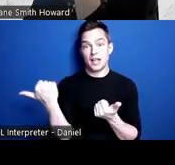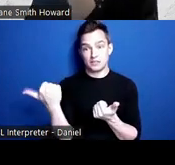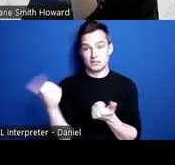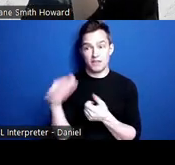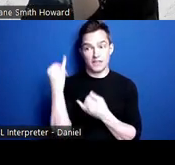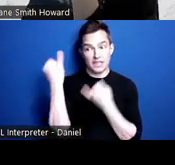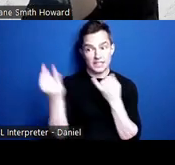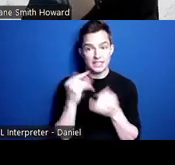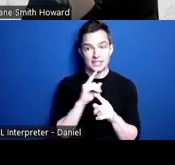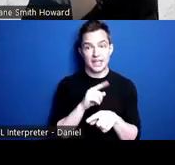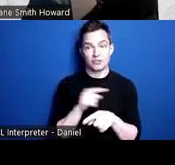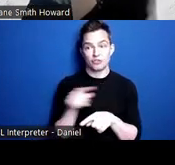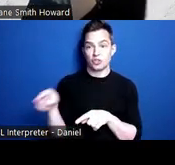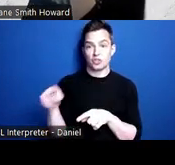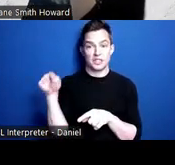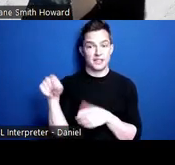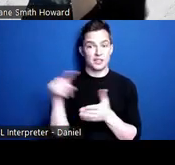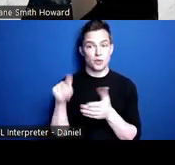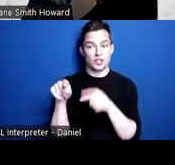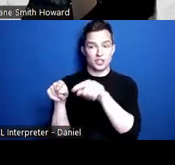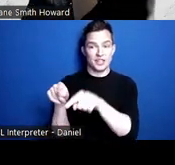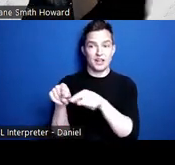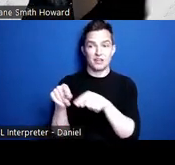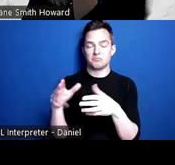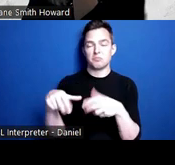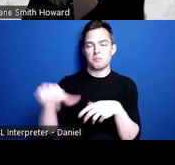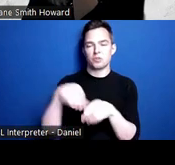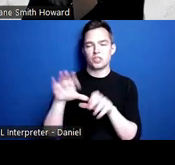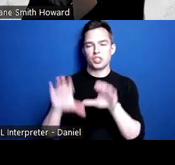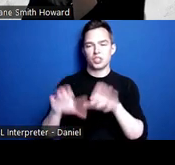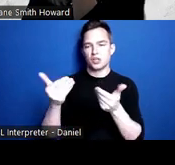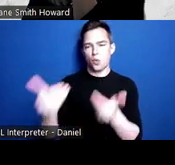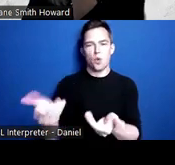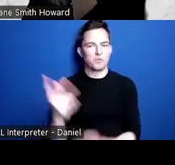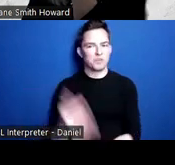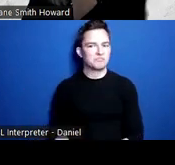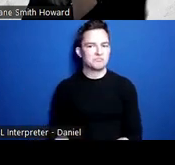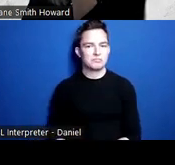to question, feel free to throw it into the chat.